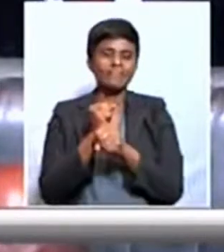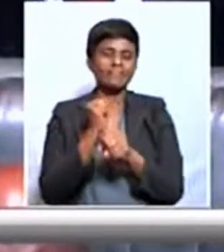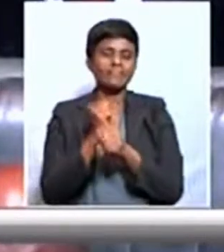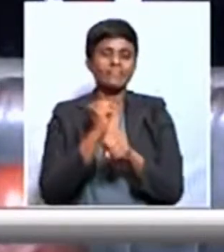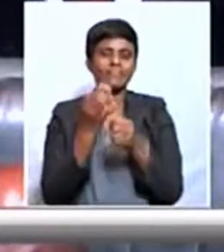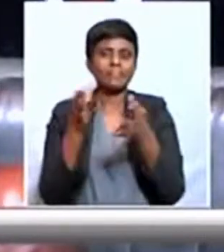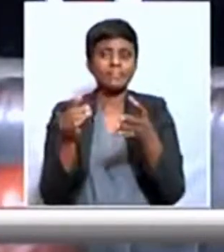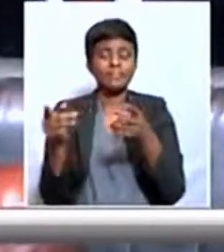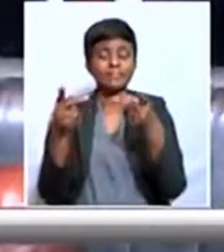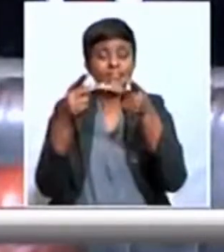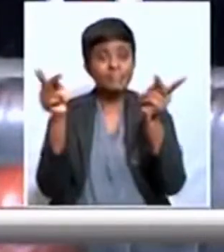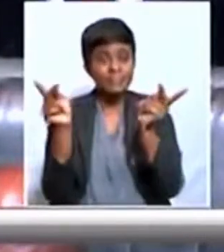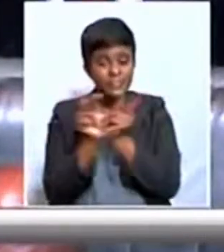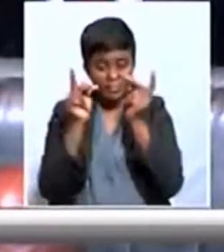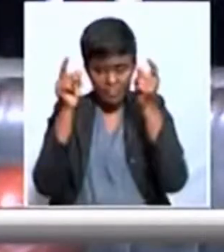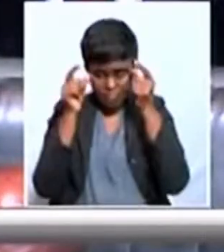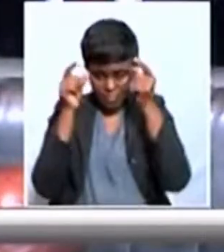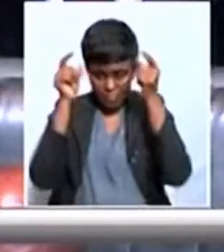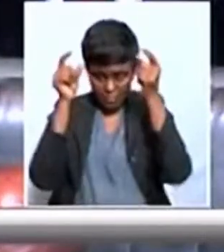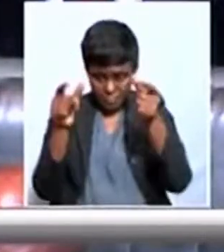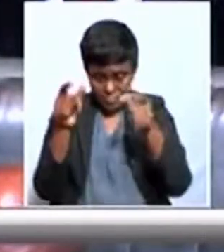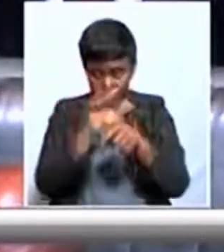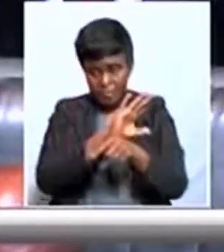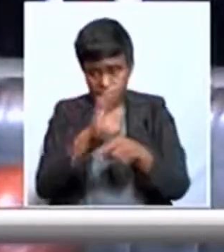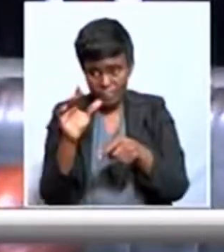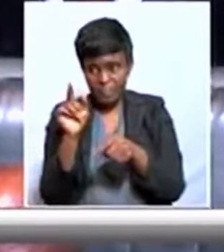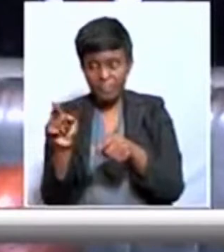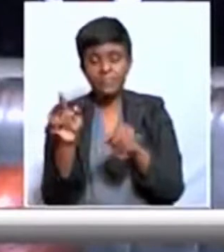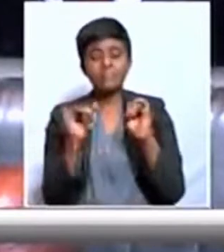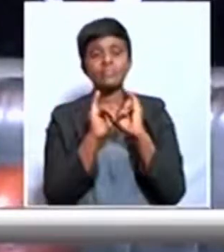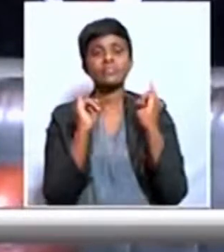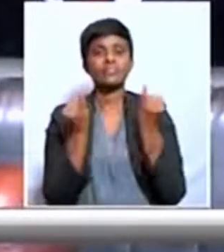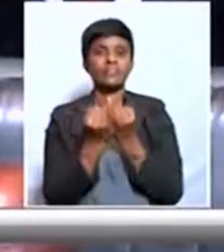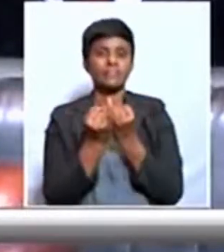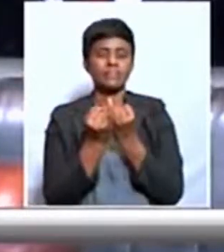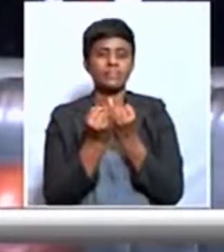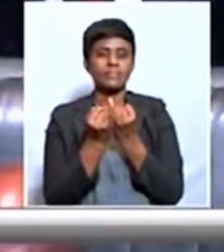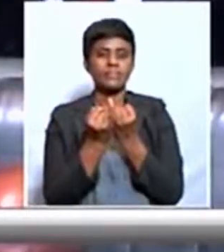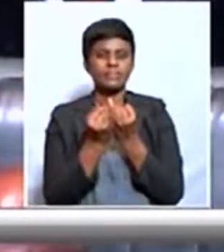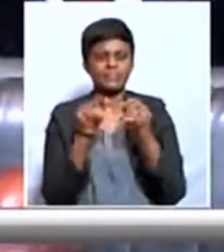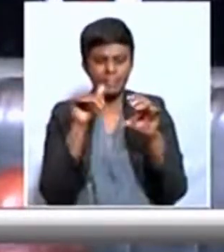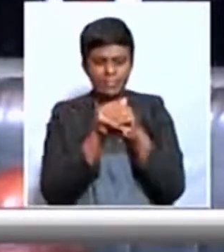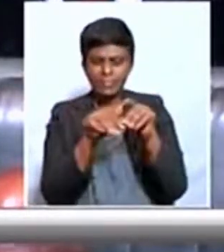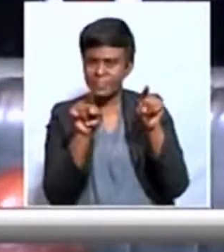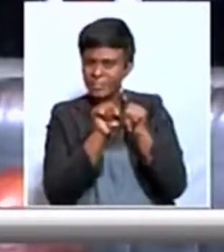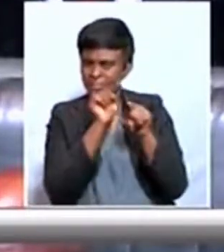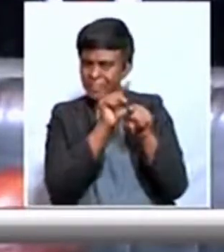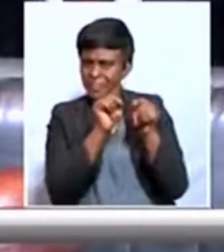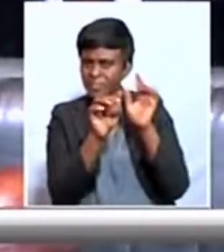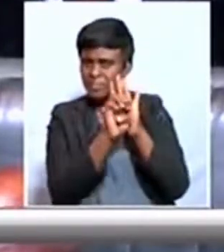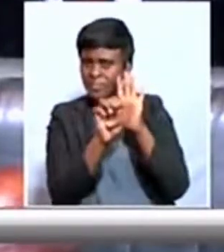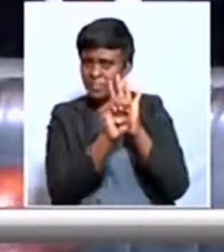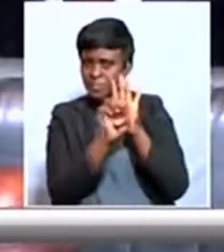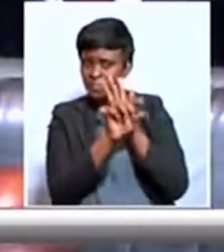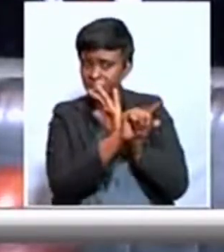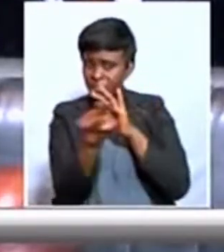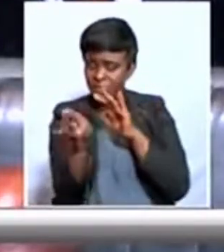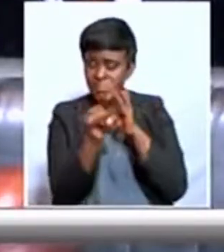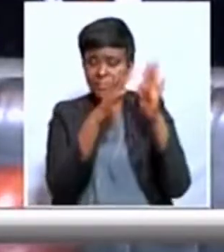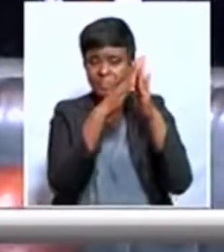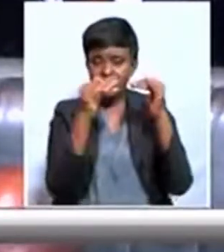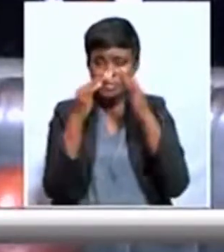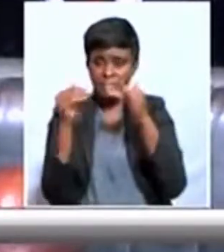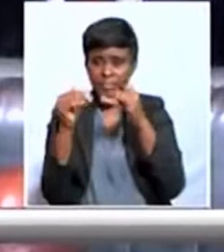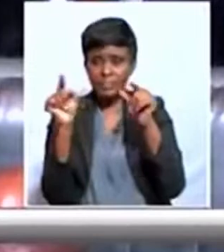that site is handed over to the particular institution. So in this particular case, those houses,